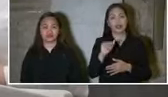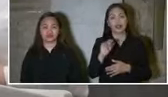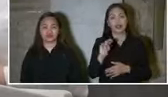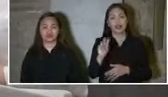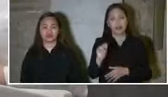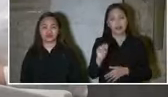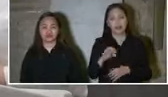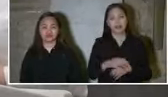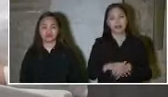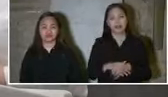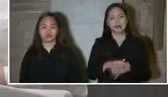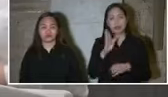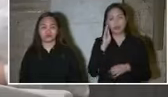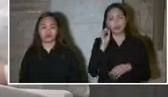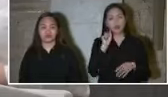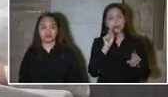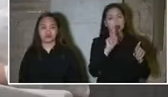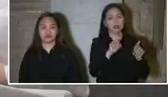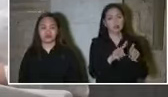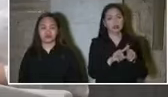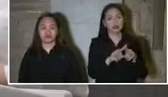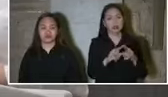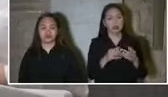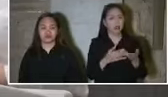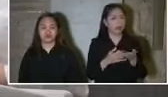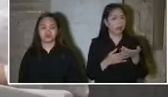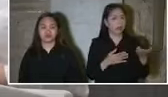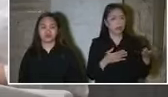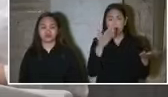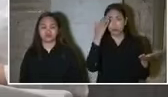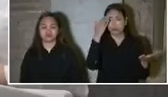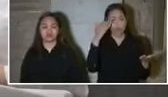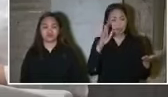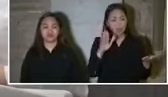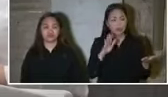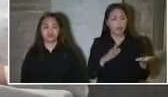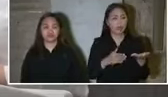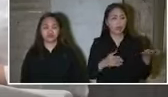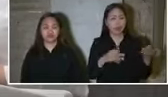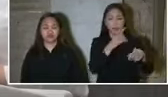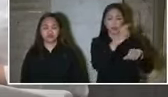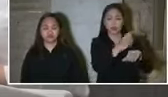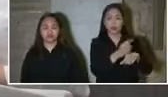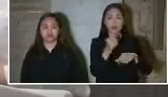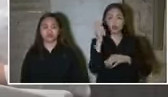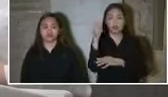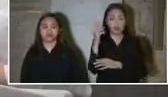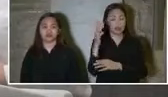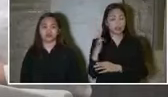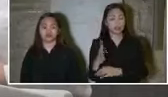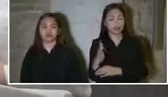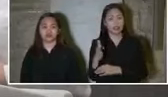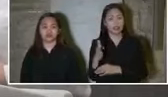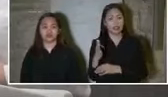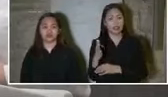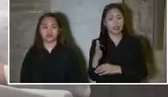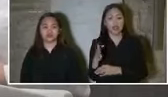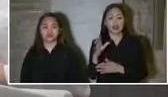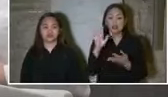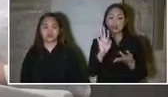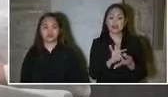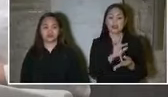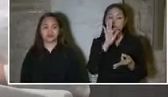Brothers and sisters, do you not know that you are the temple of God, and that the Spirit